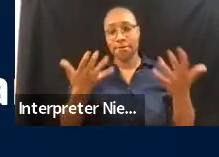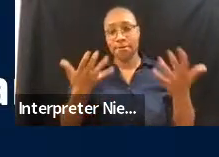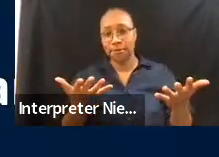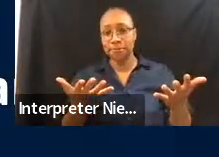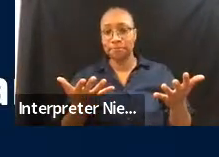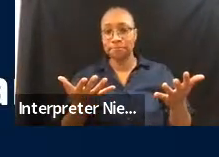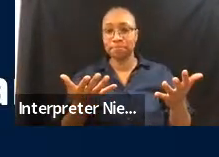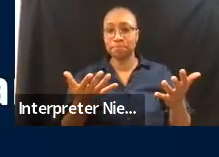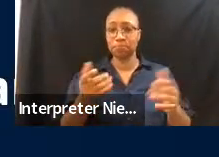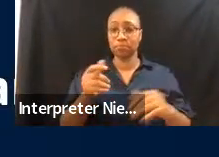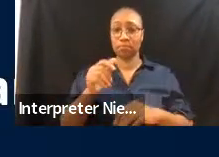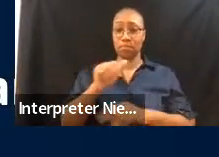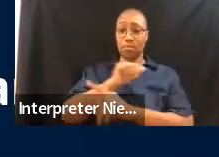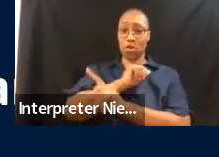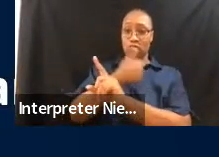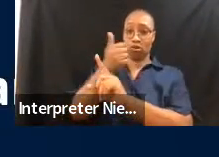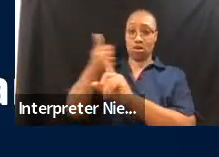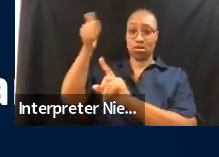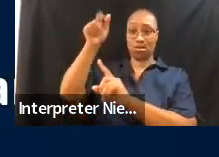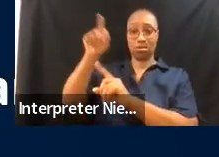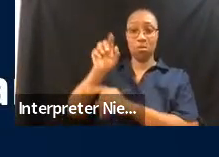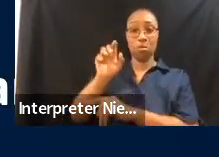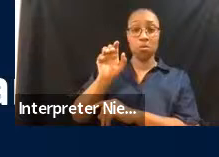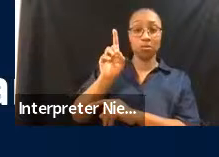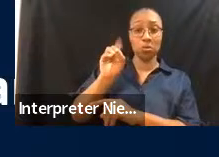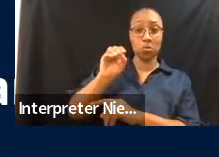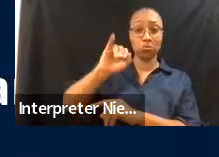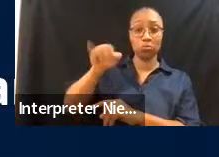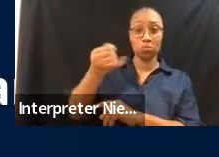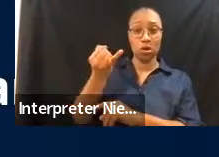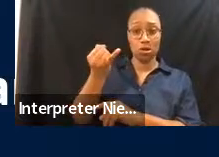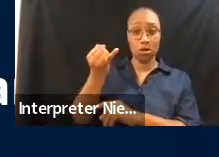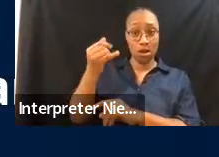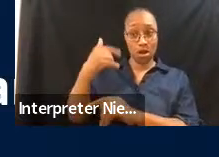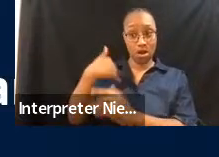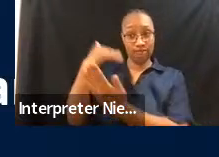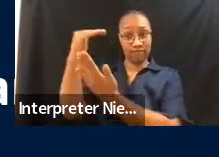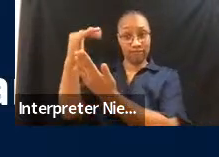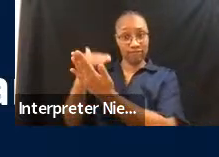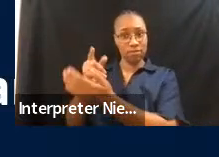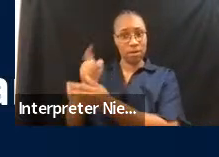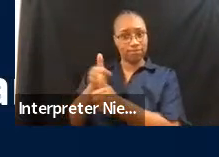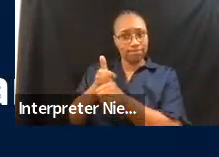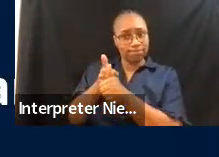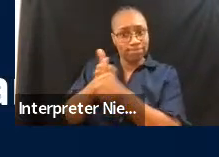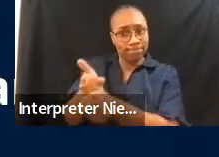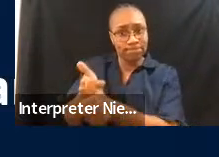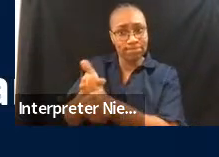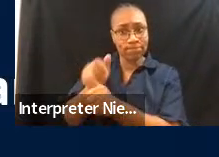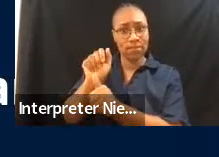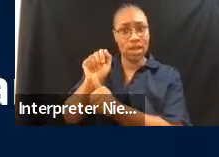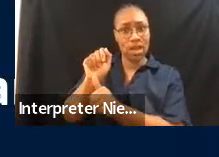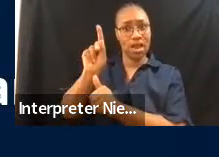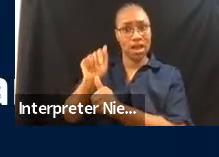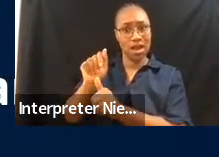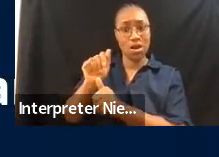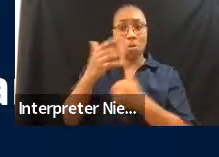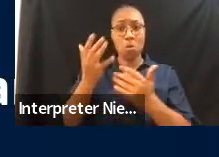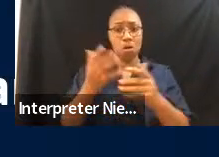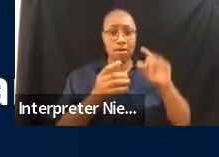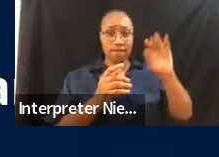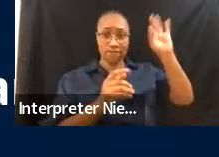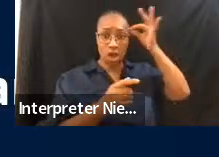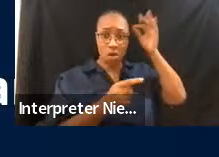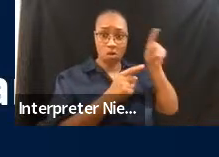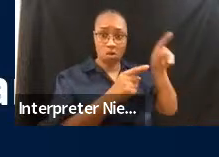with Disabilities Act or other federal agencies may adopt the standards as mandatory requirements for